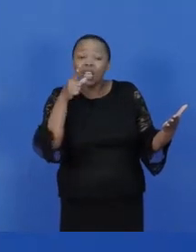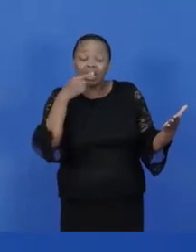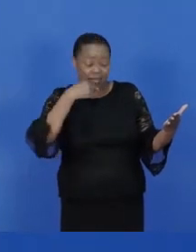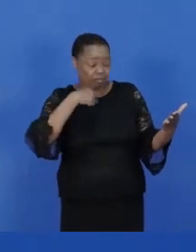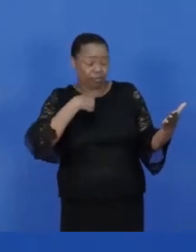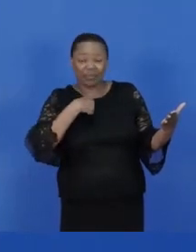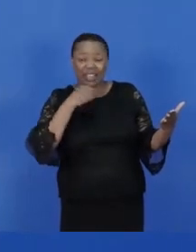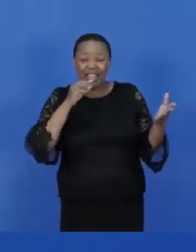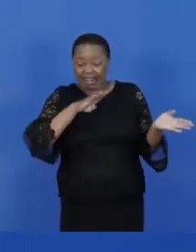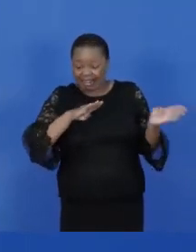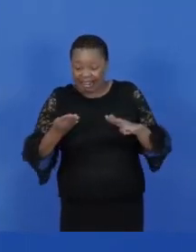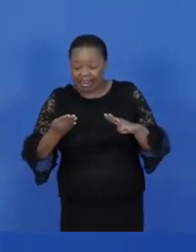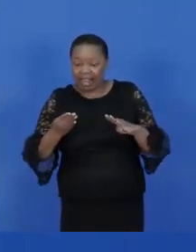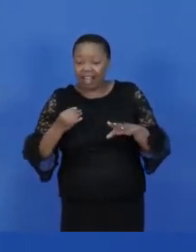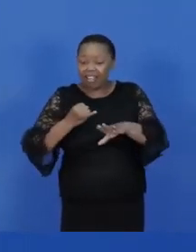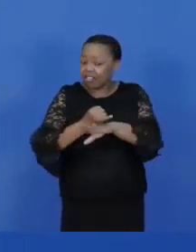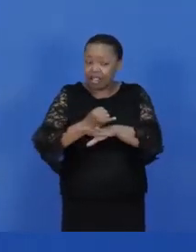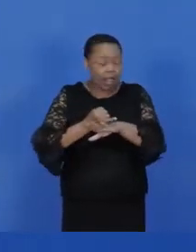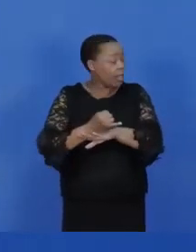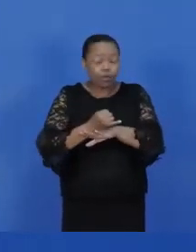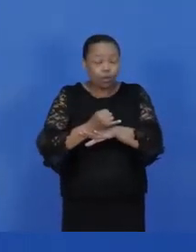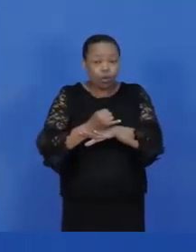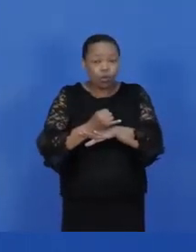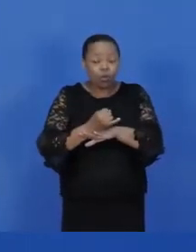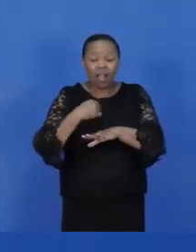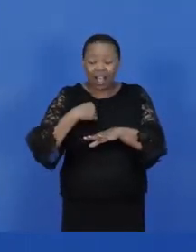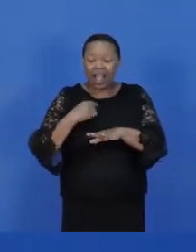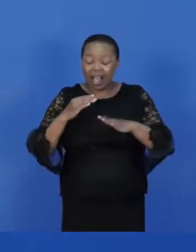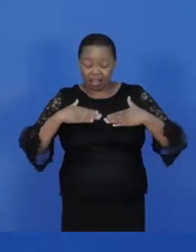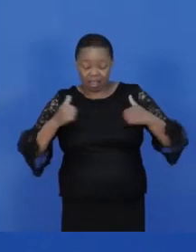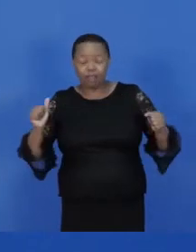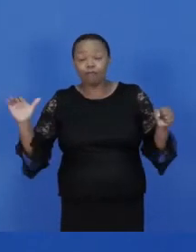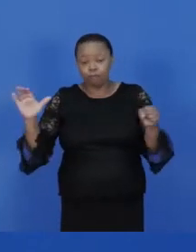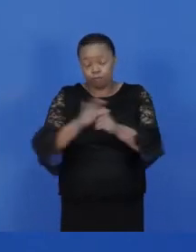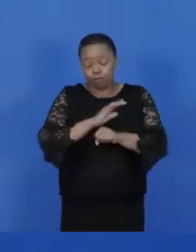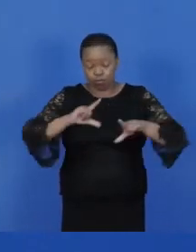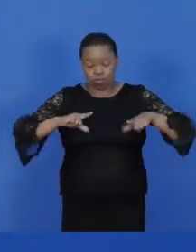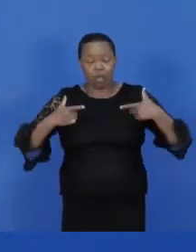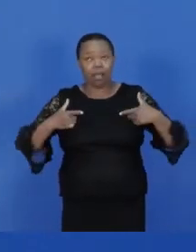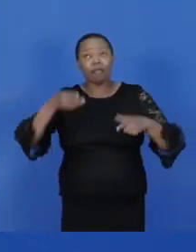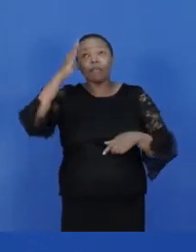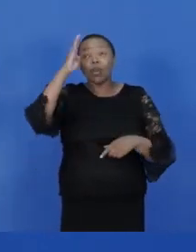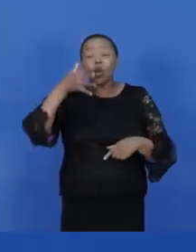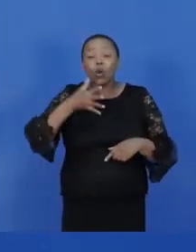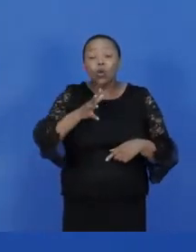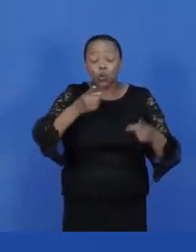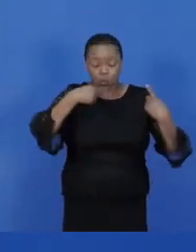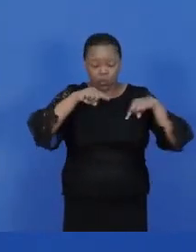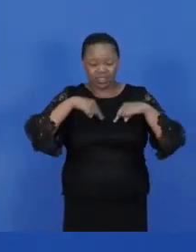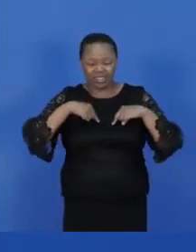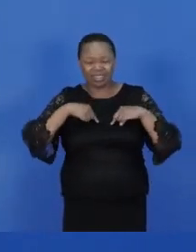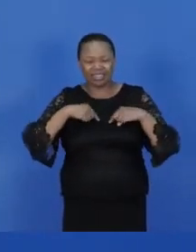shall, you know, adults die before they have lived a full life. You know, so God wants us to live a